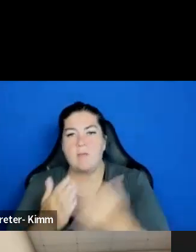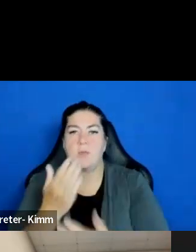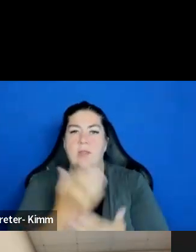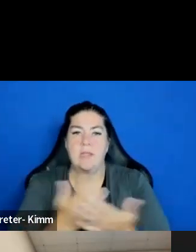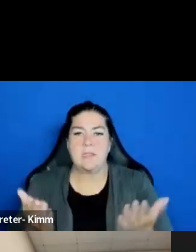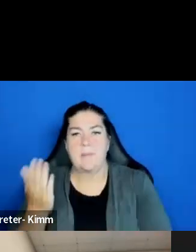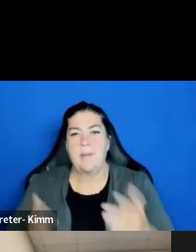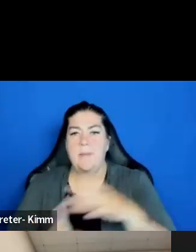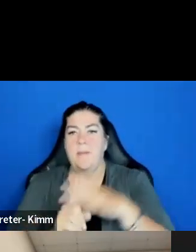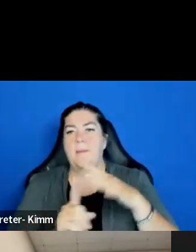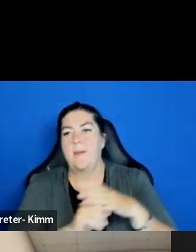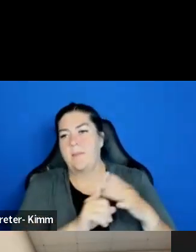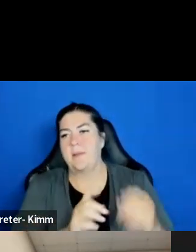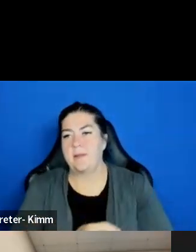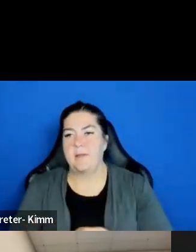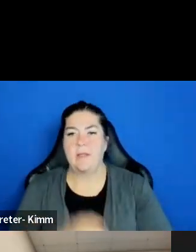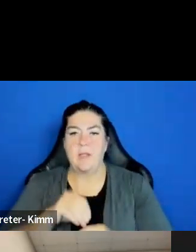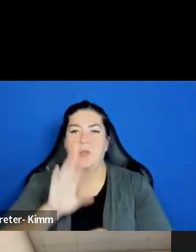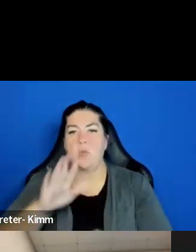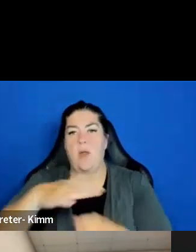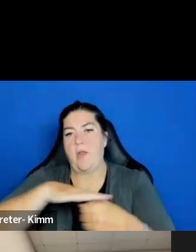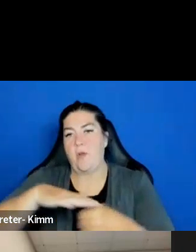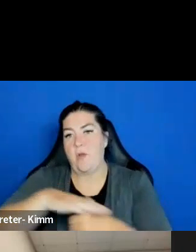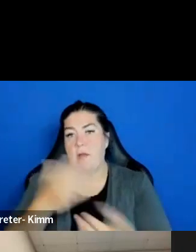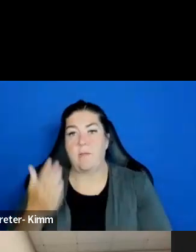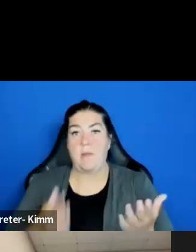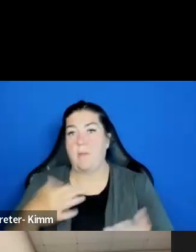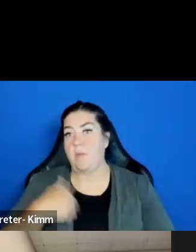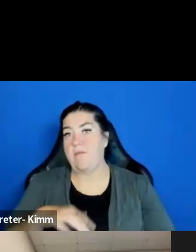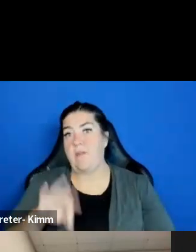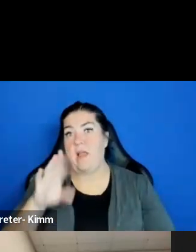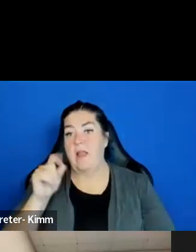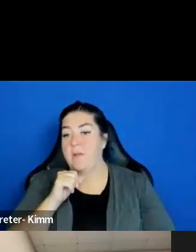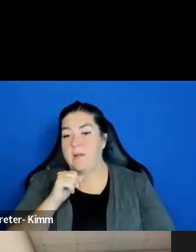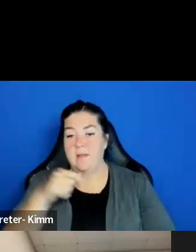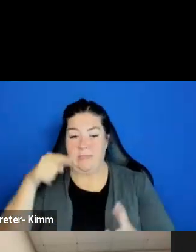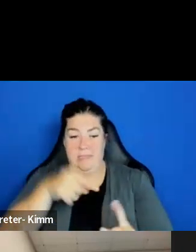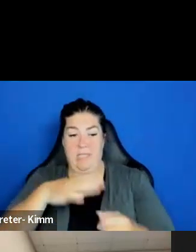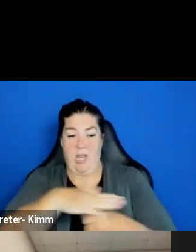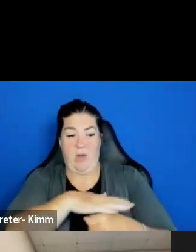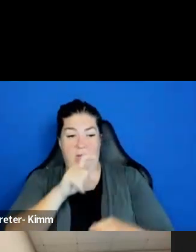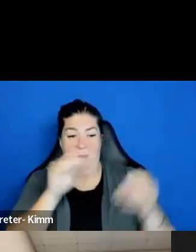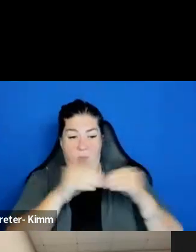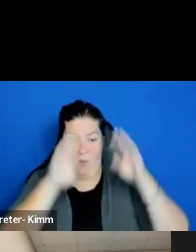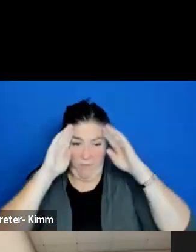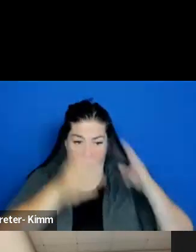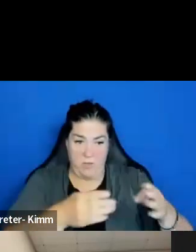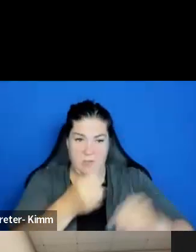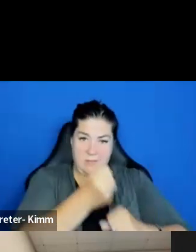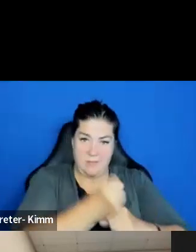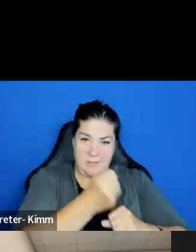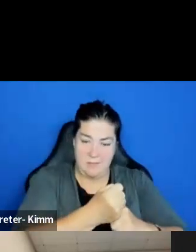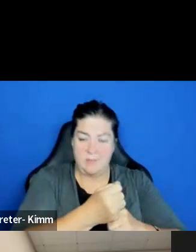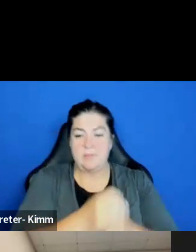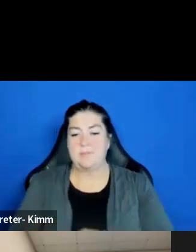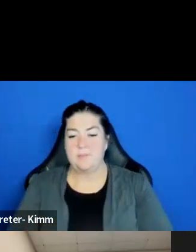up, maybe unique to your area. So we might find out that it's not as unique to your area. It might be something that we all might be needing help with. So